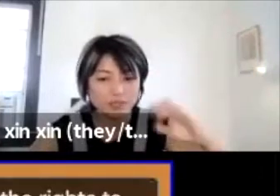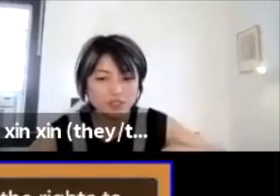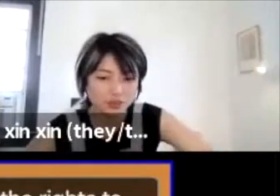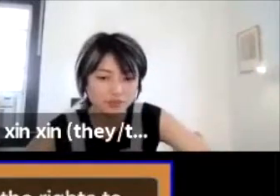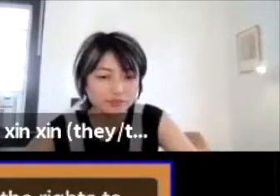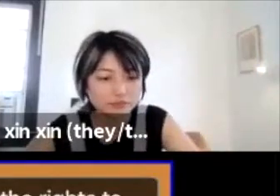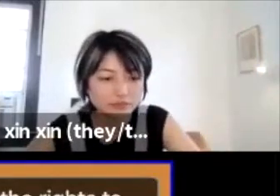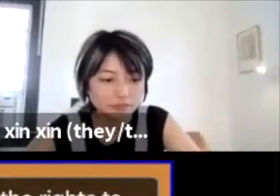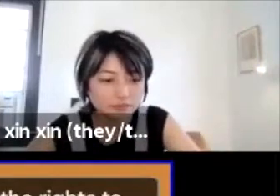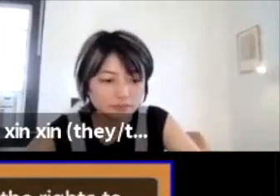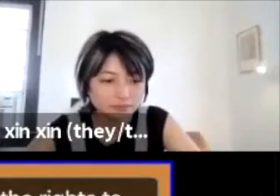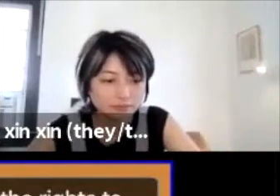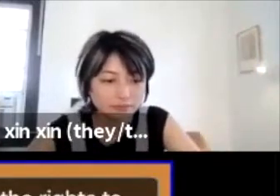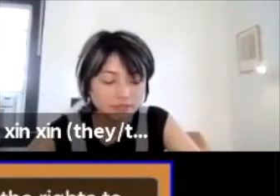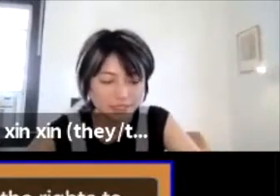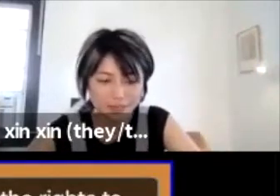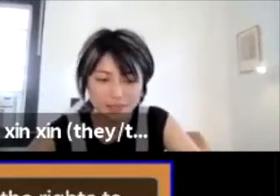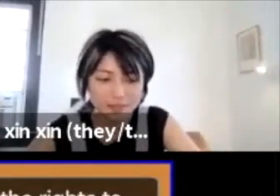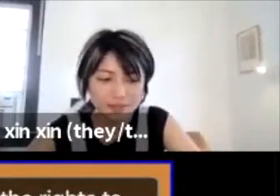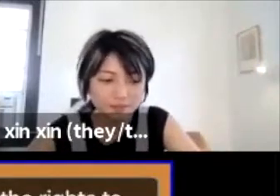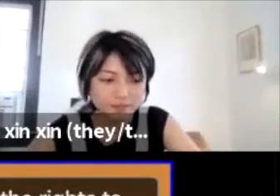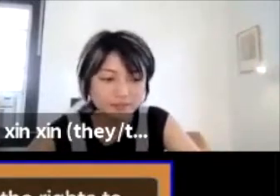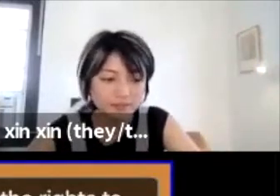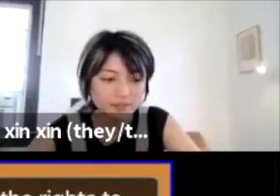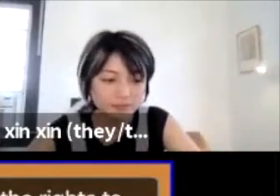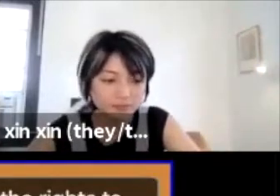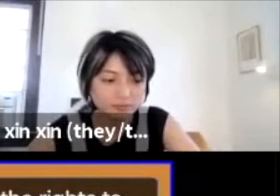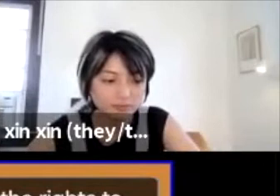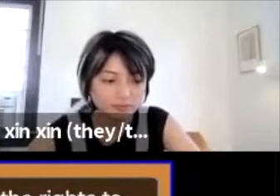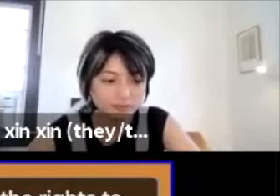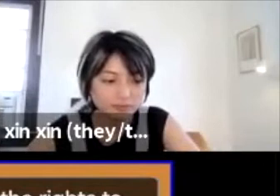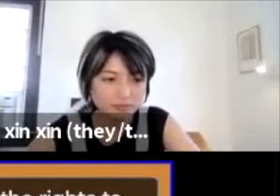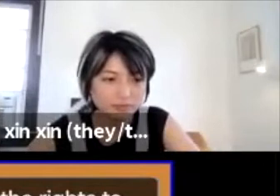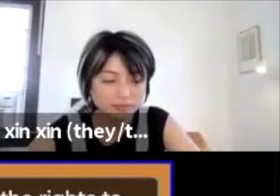whole message. Does that make sense?